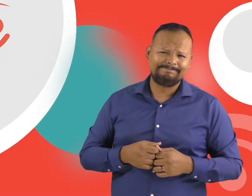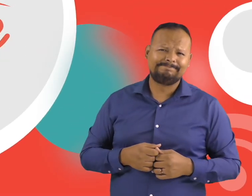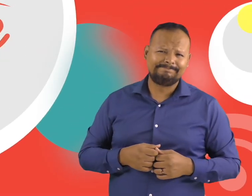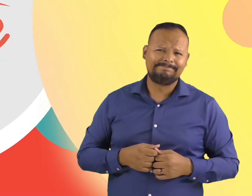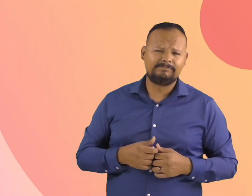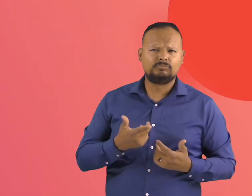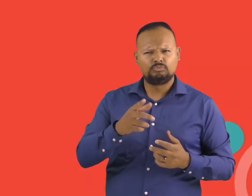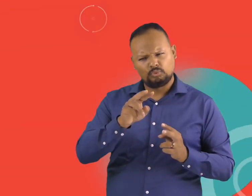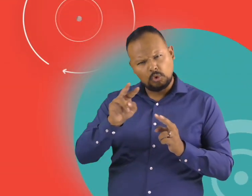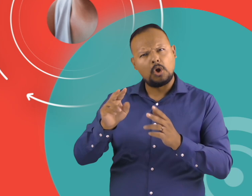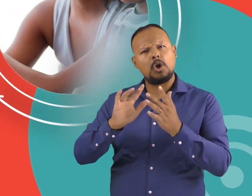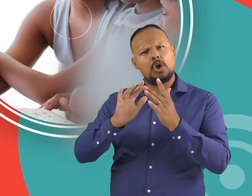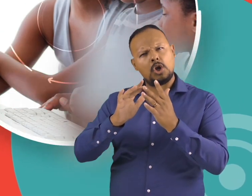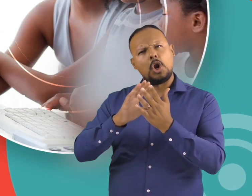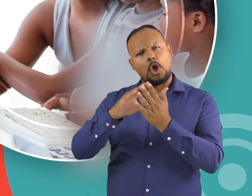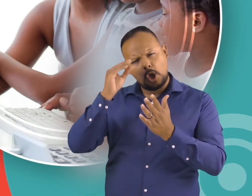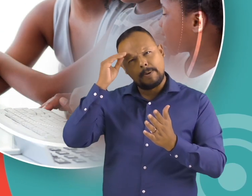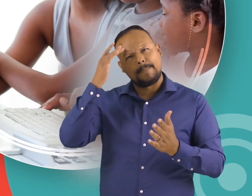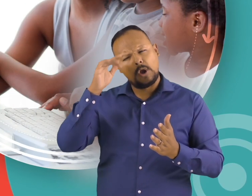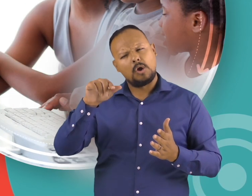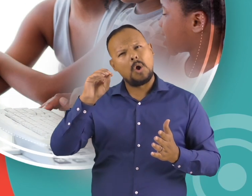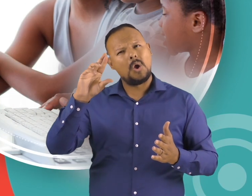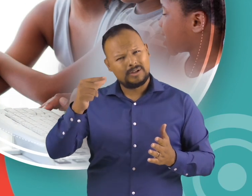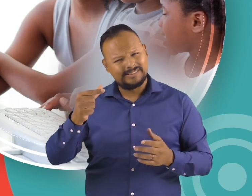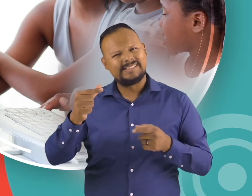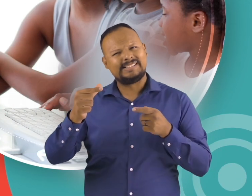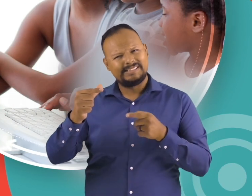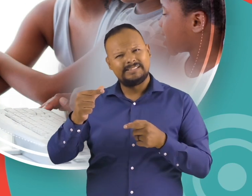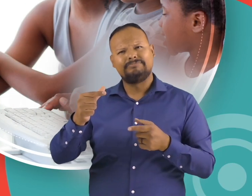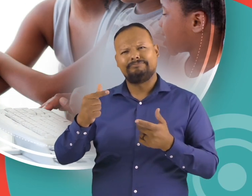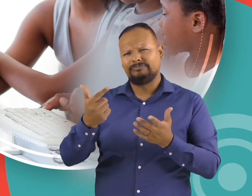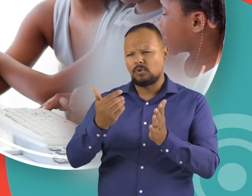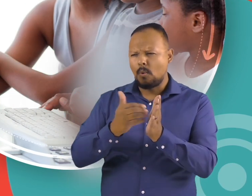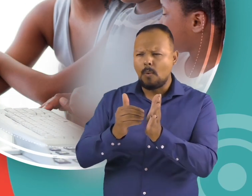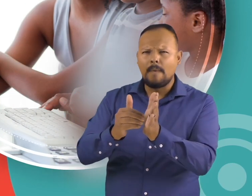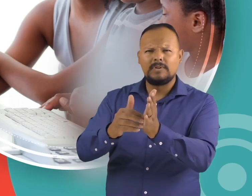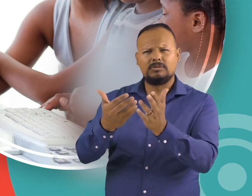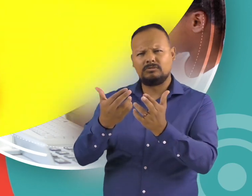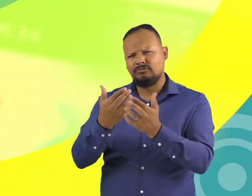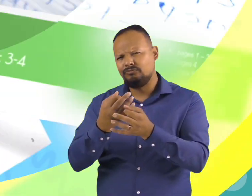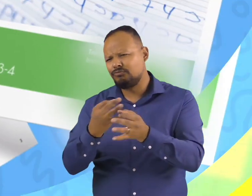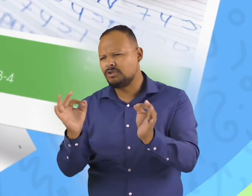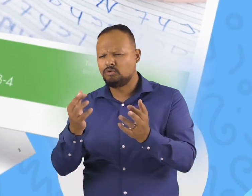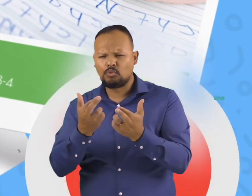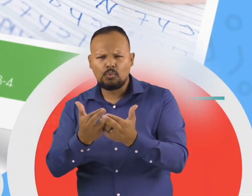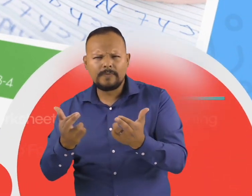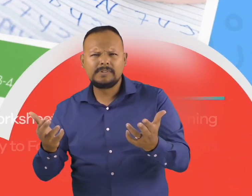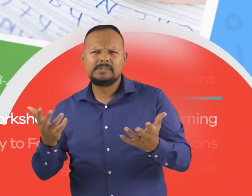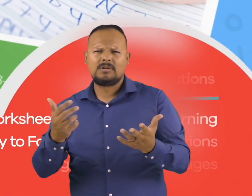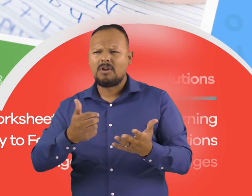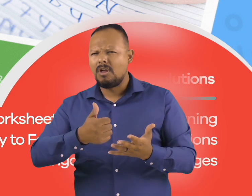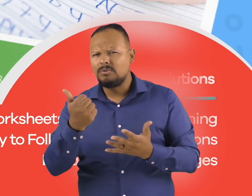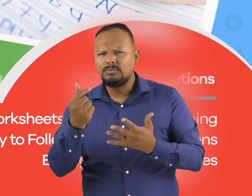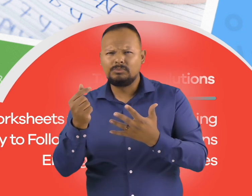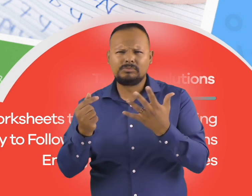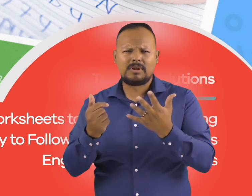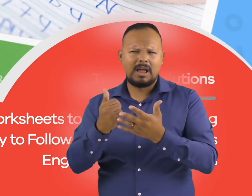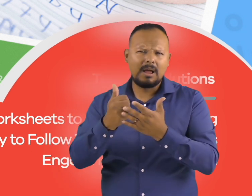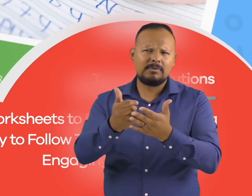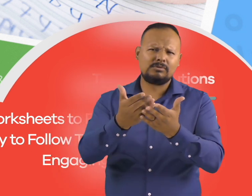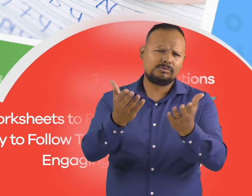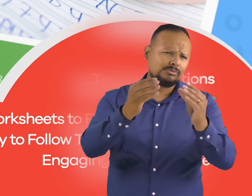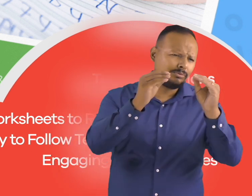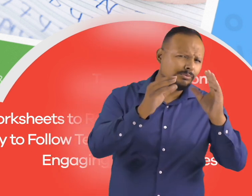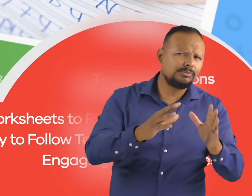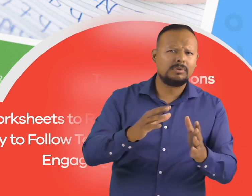D. us at LearnBright.org for thousands of free resources and turnkey solutions for teachers